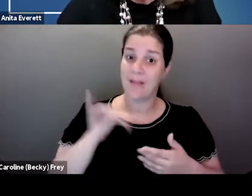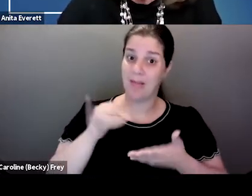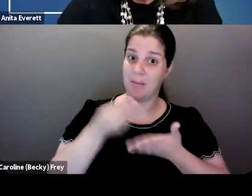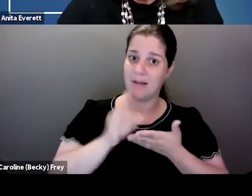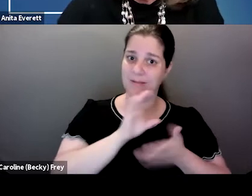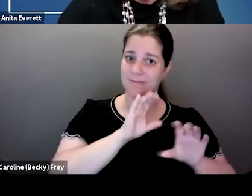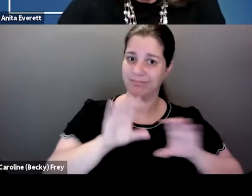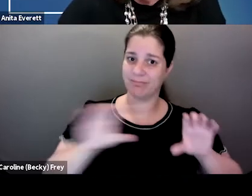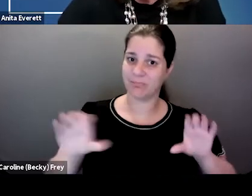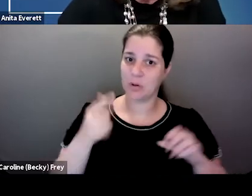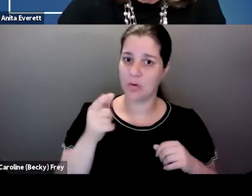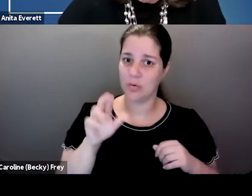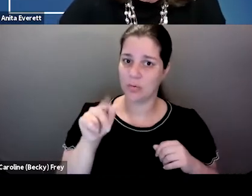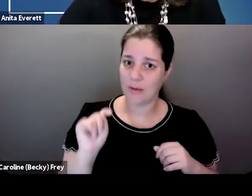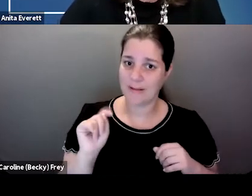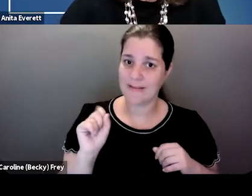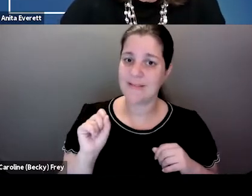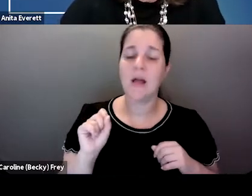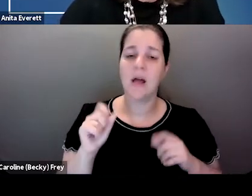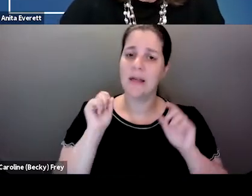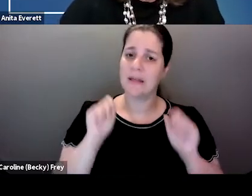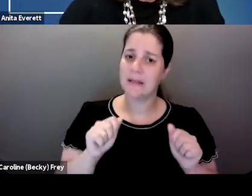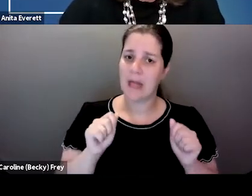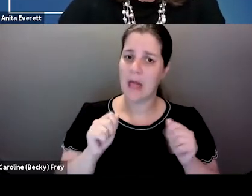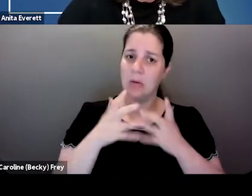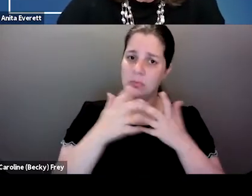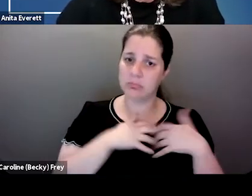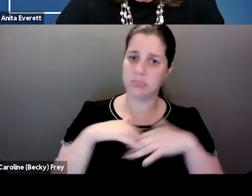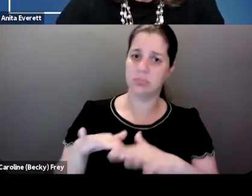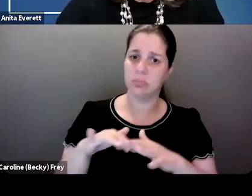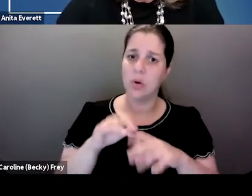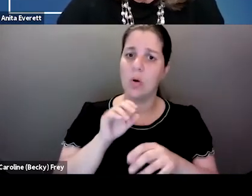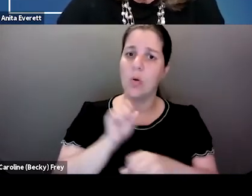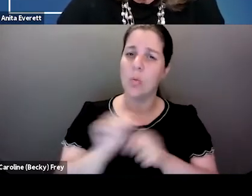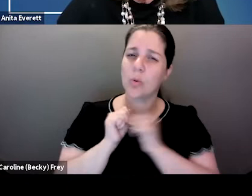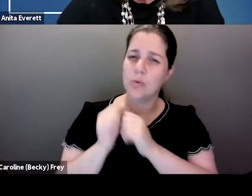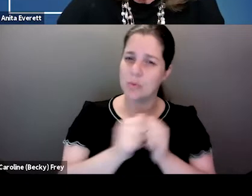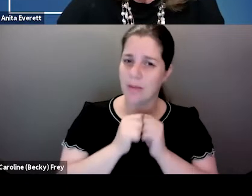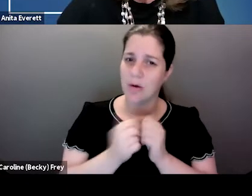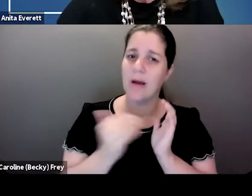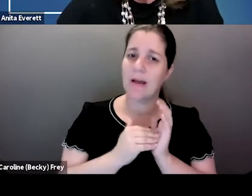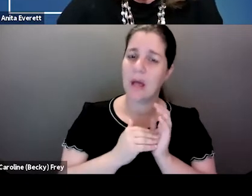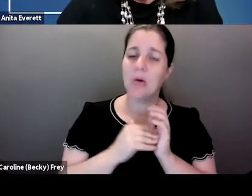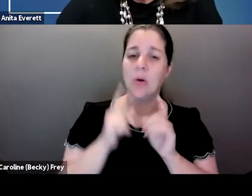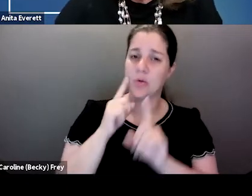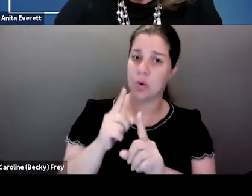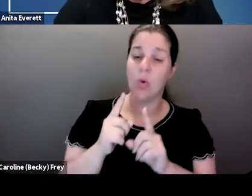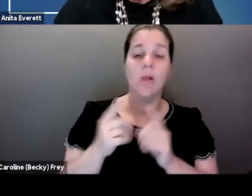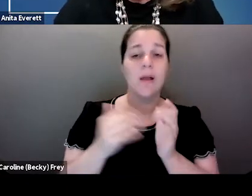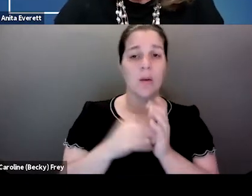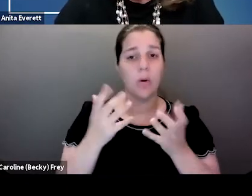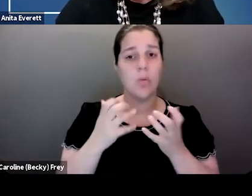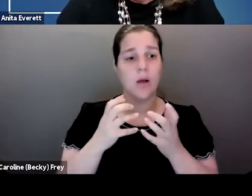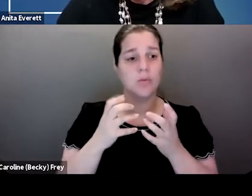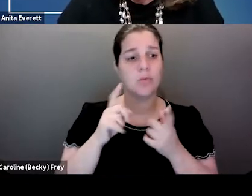suicide problem. I think it's fair to call it a problem. Involves expanding zero suicide, which is a set of grants that